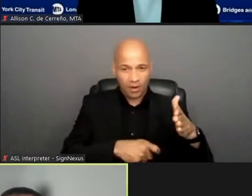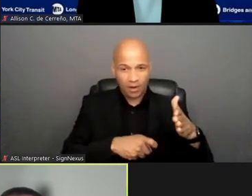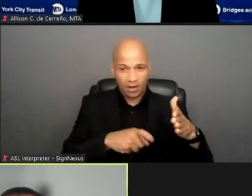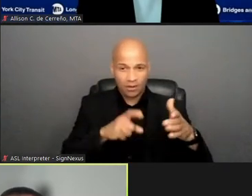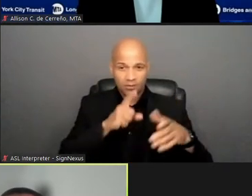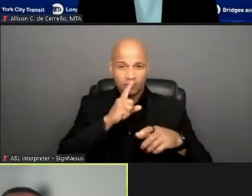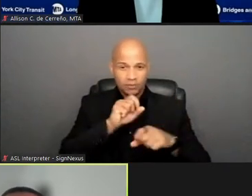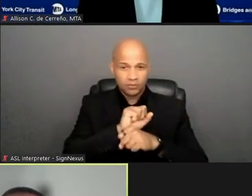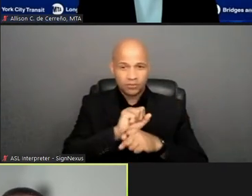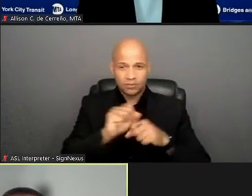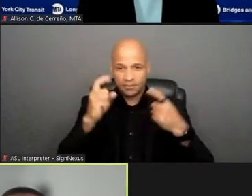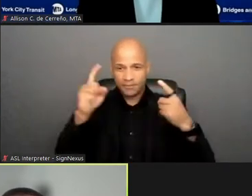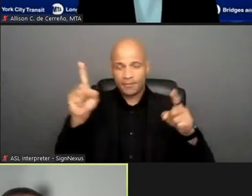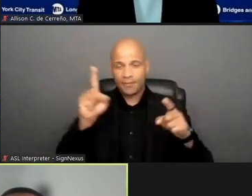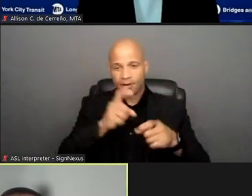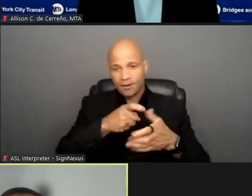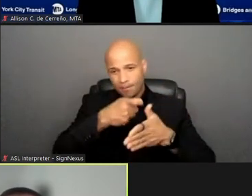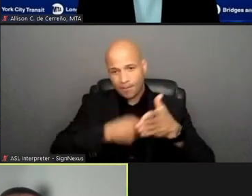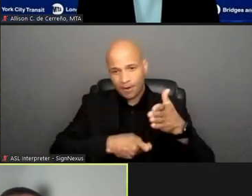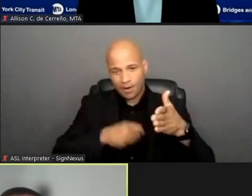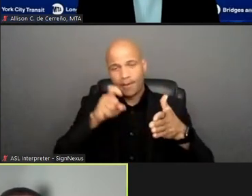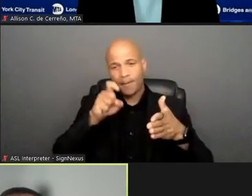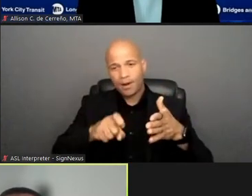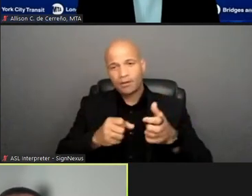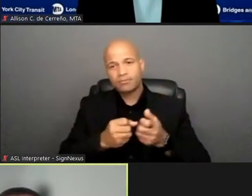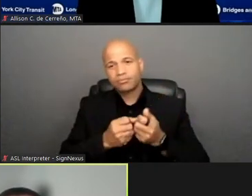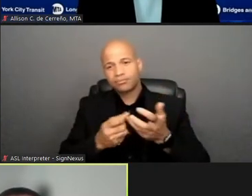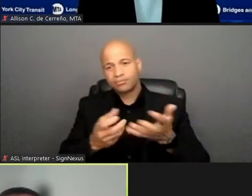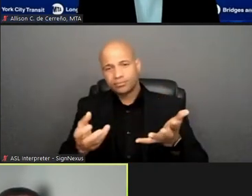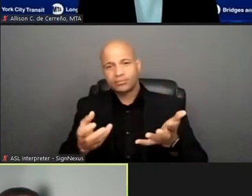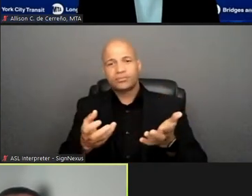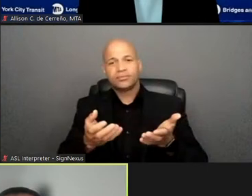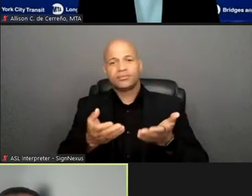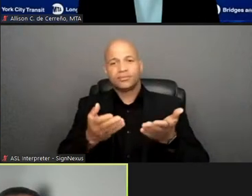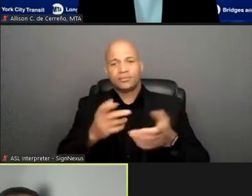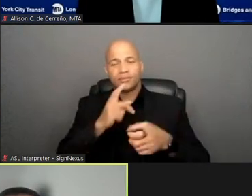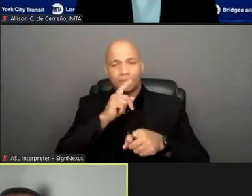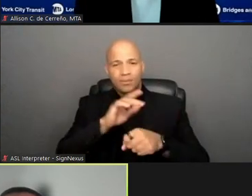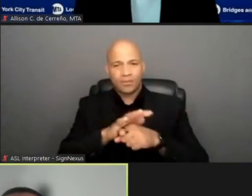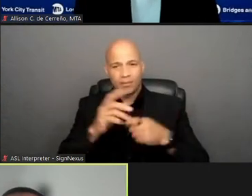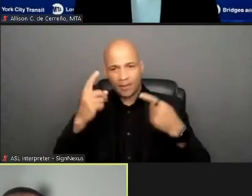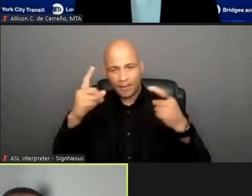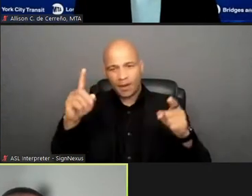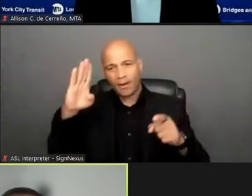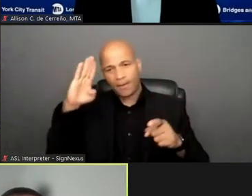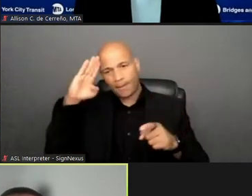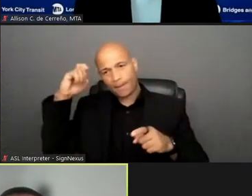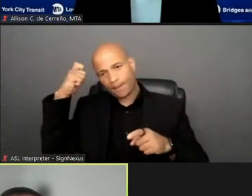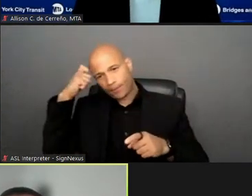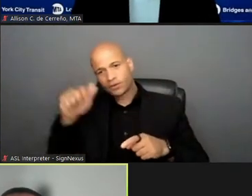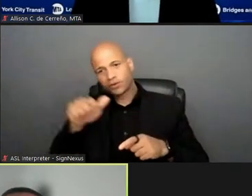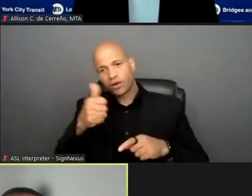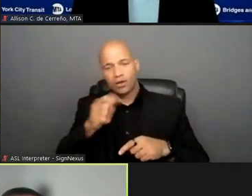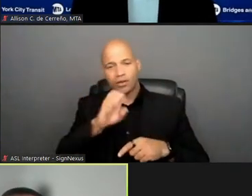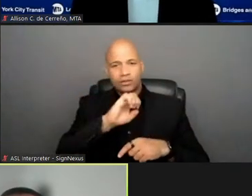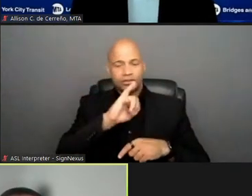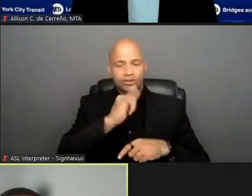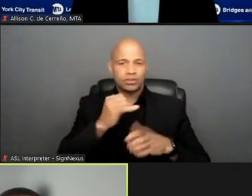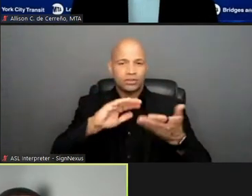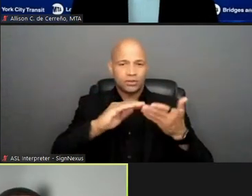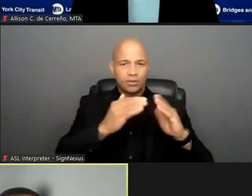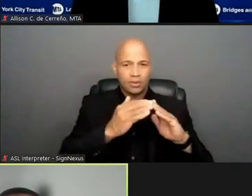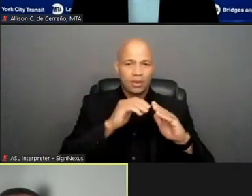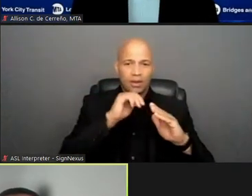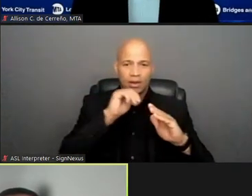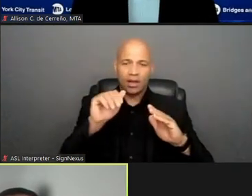environmental justice it must deliver on overall traffic and emission reductions in the Bronx and other EJ communities and not